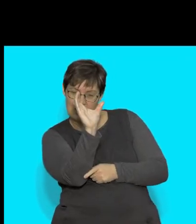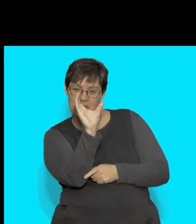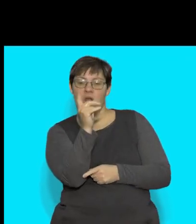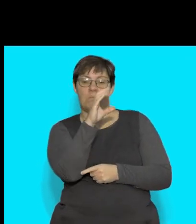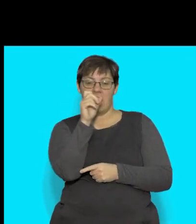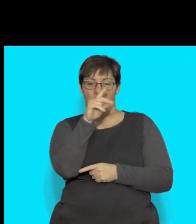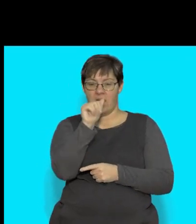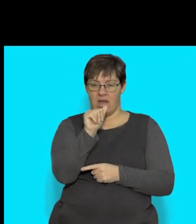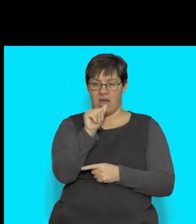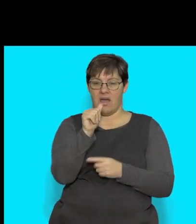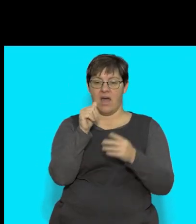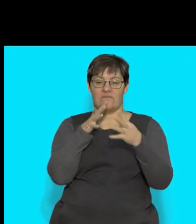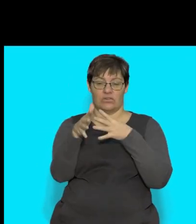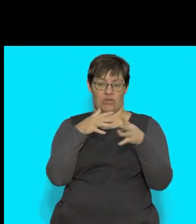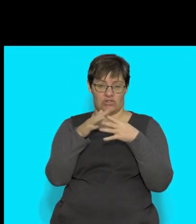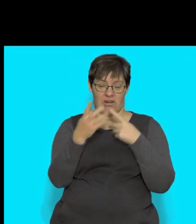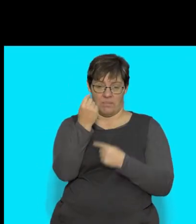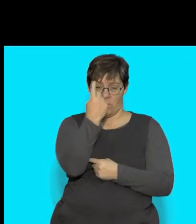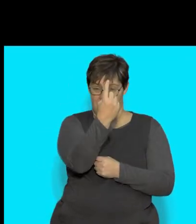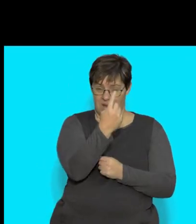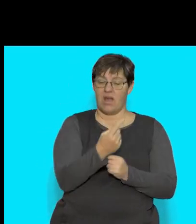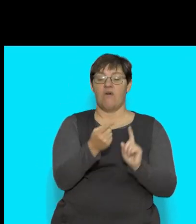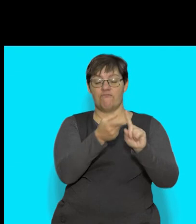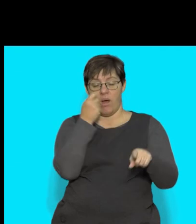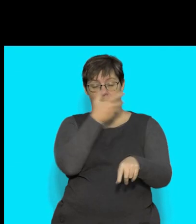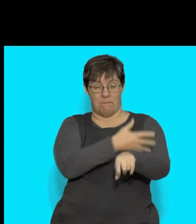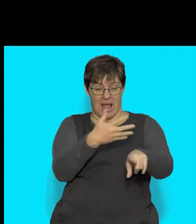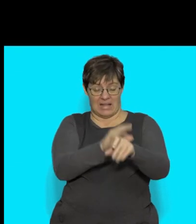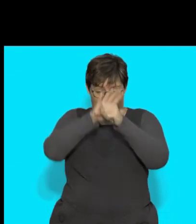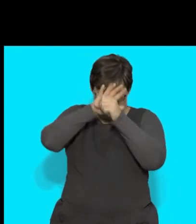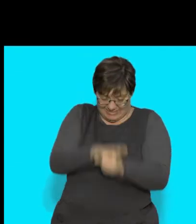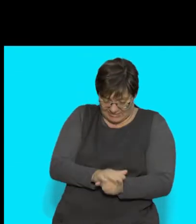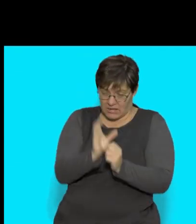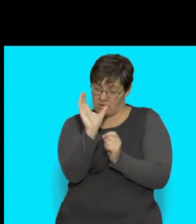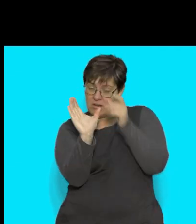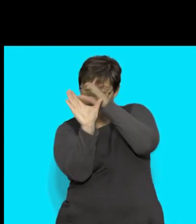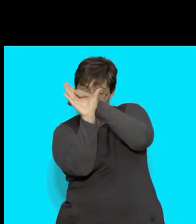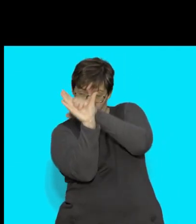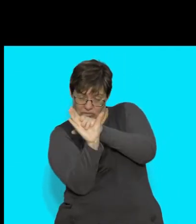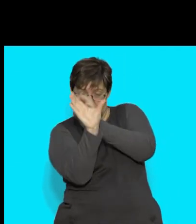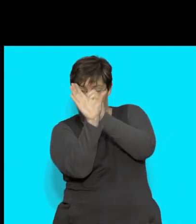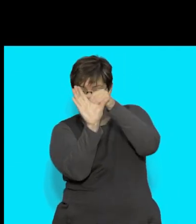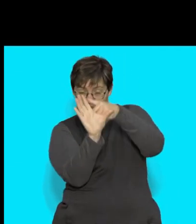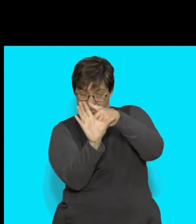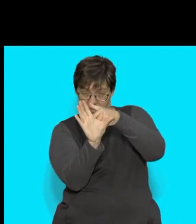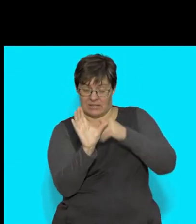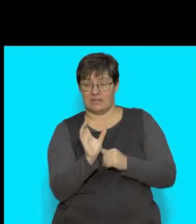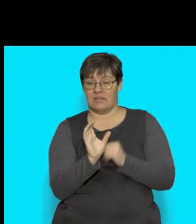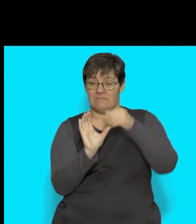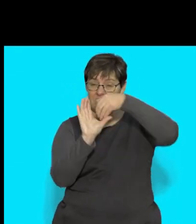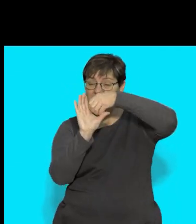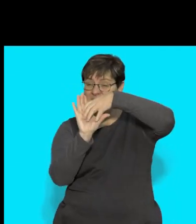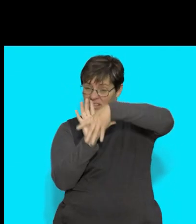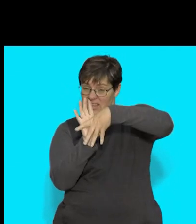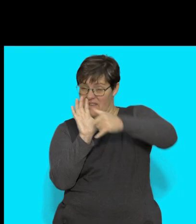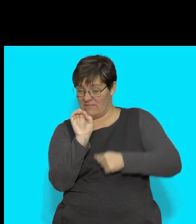glomerular filtration, right? So that is it coming from the blood into the glomerulus. Here, number three,